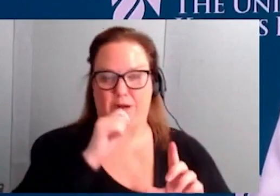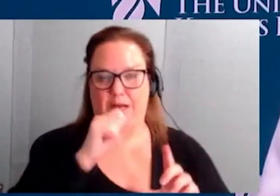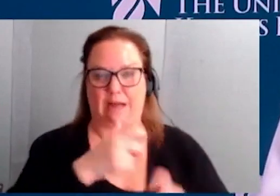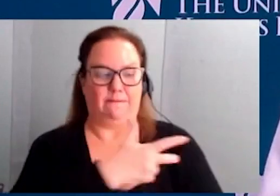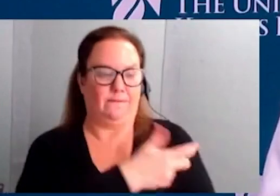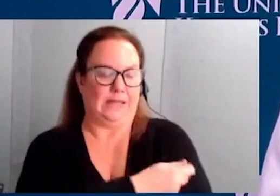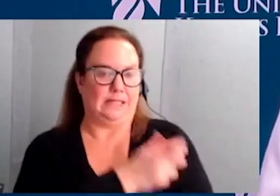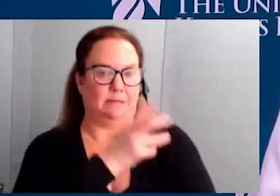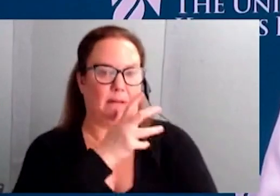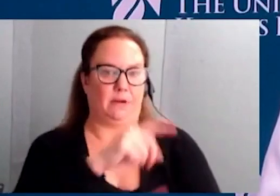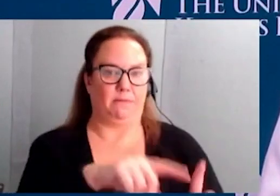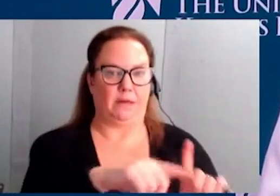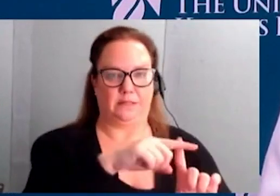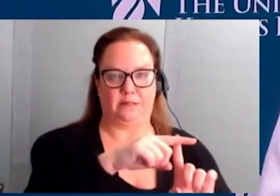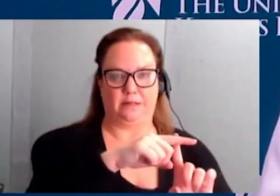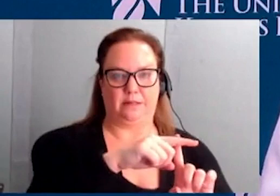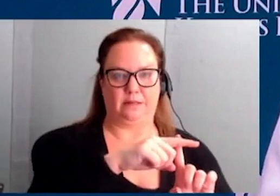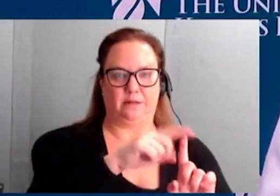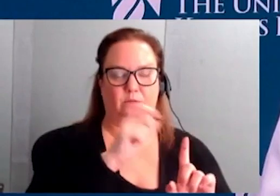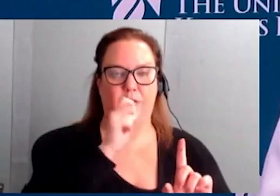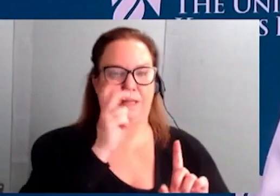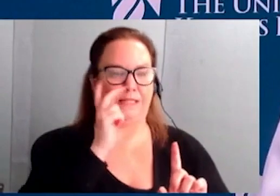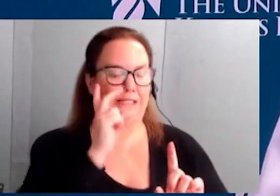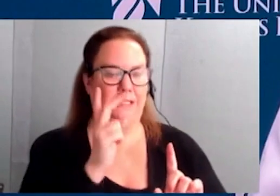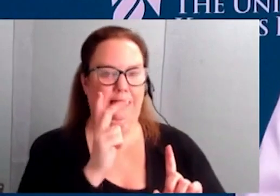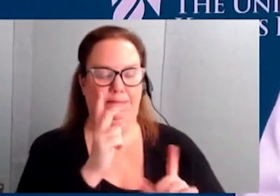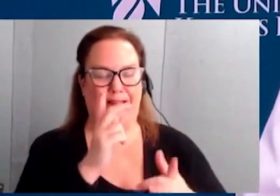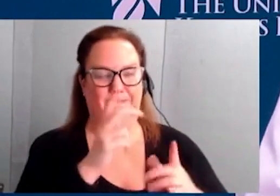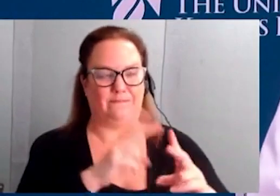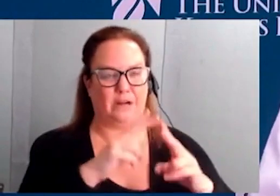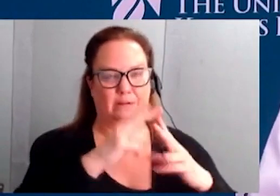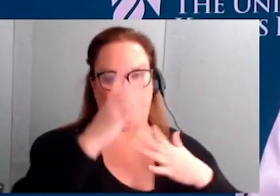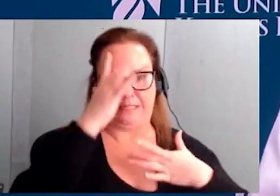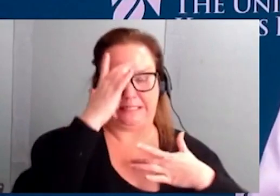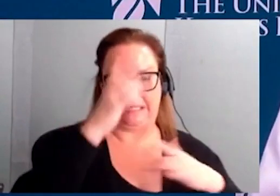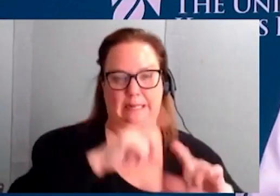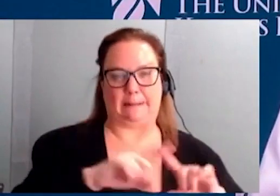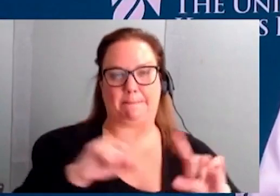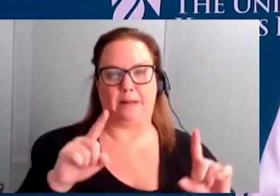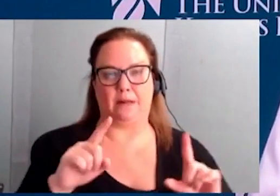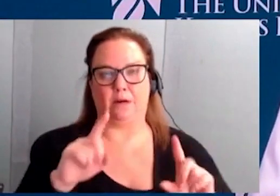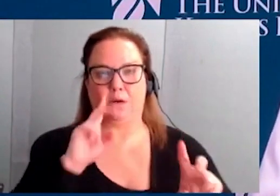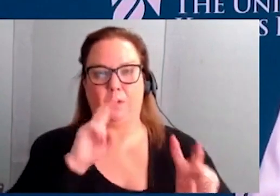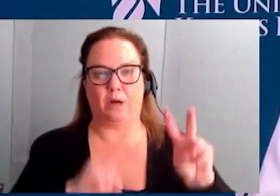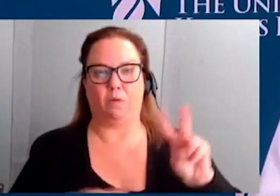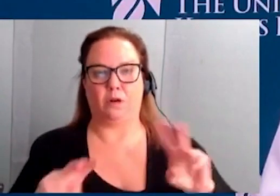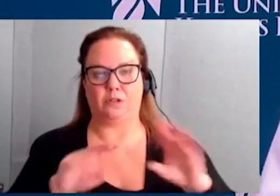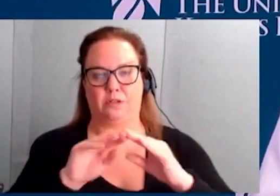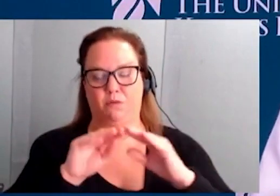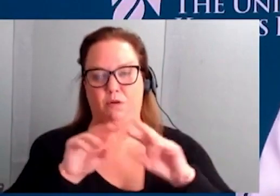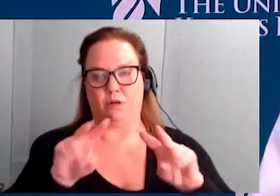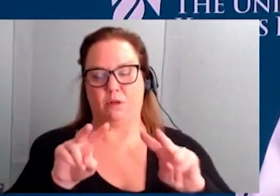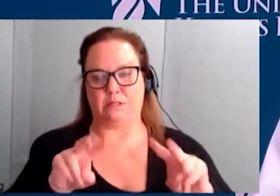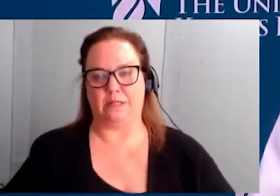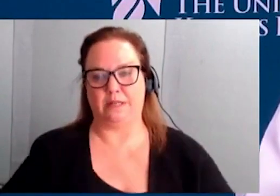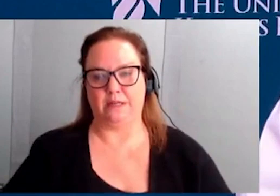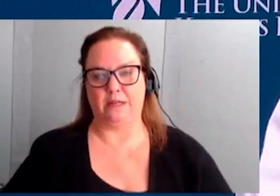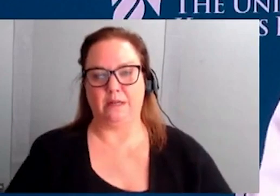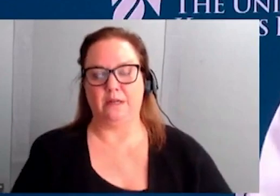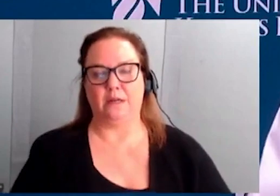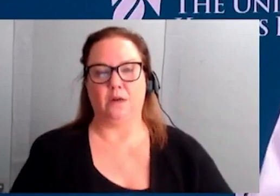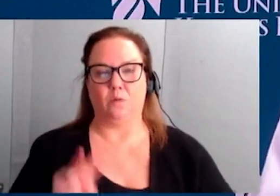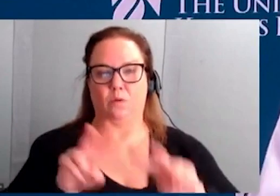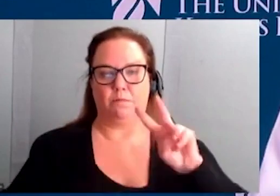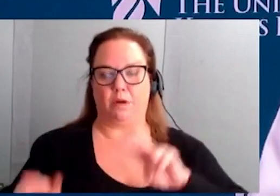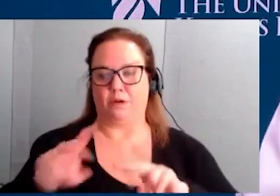that are positive, we're probably not going to see them get very ill. But we watch them more closely for sure. We're monitoring for, let's